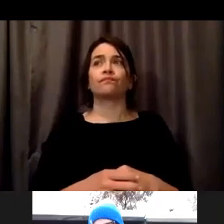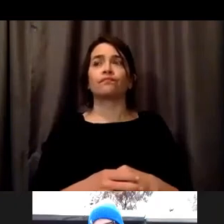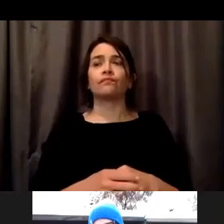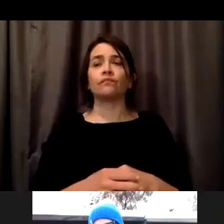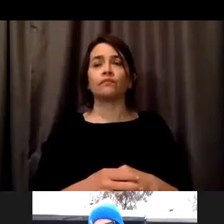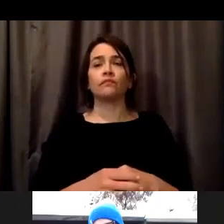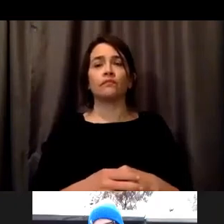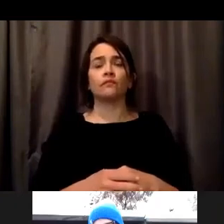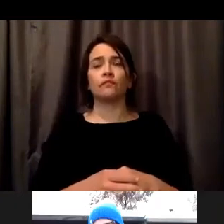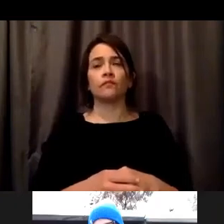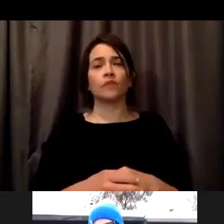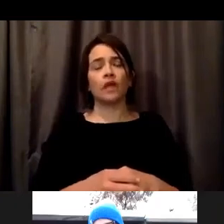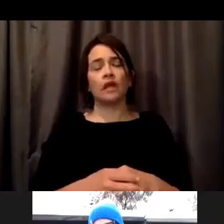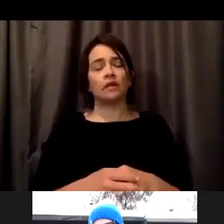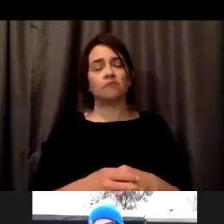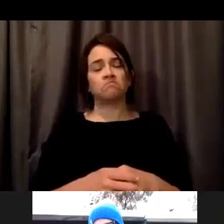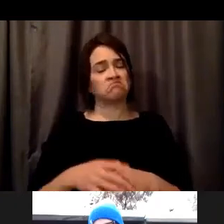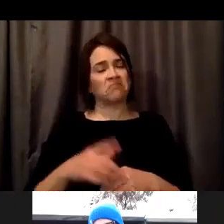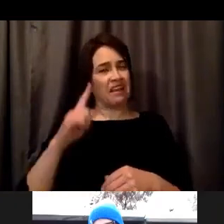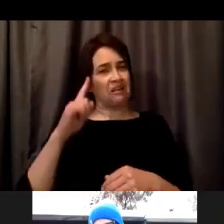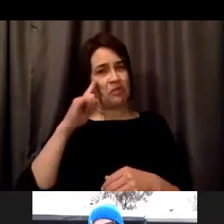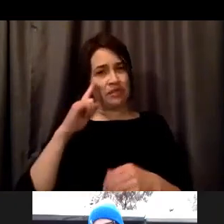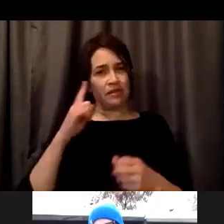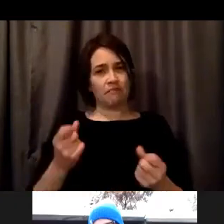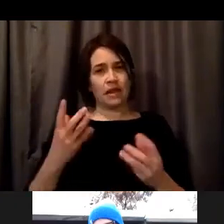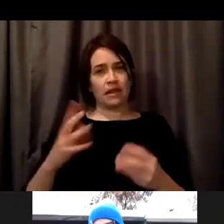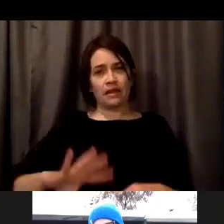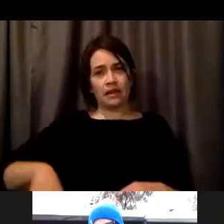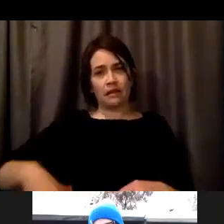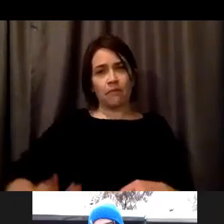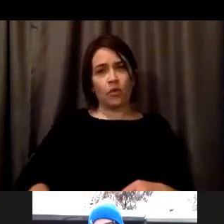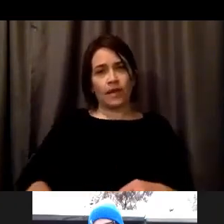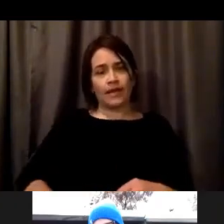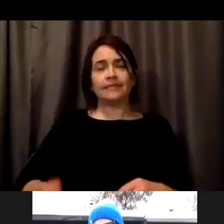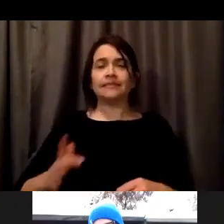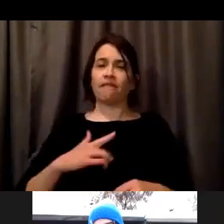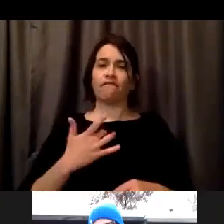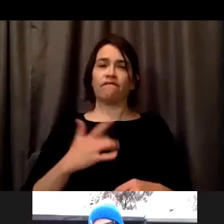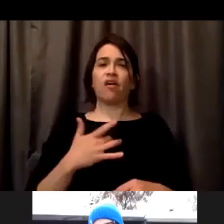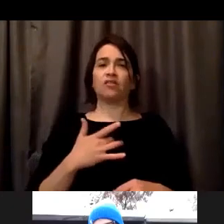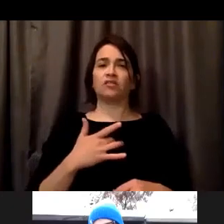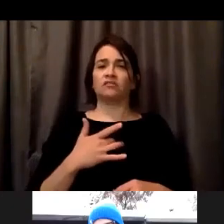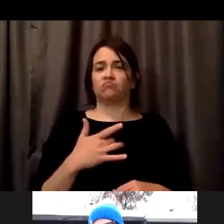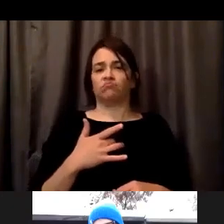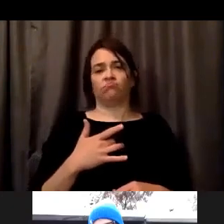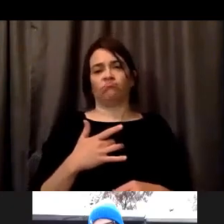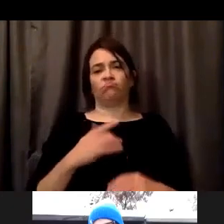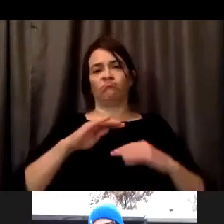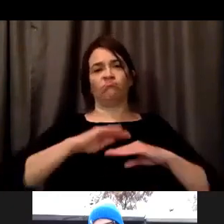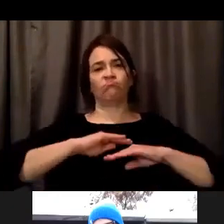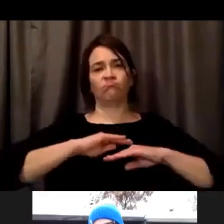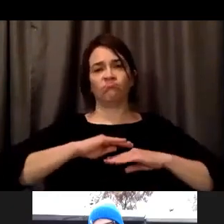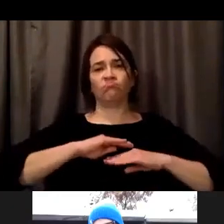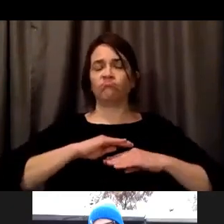they received something that they really want, that the pains and sufferings are still there,